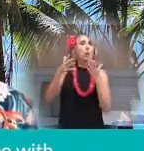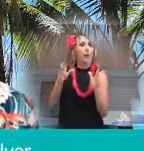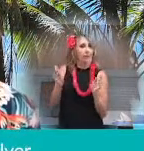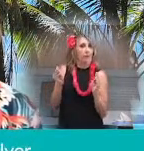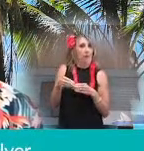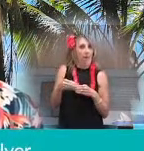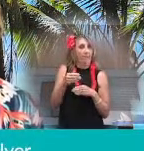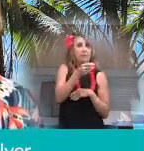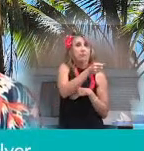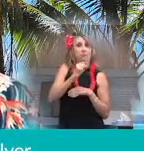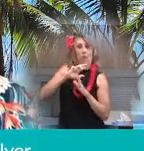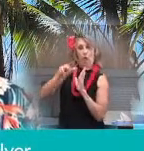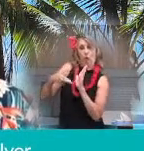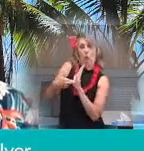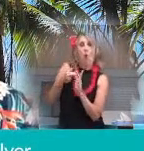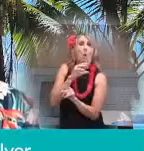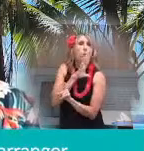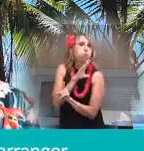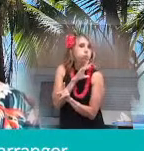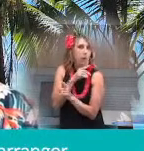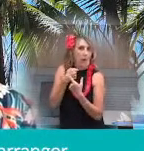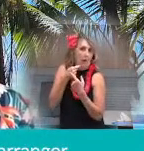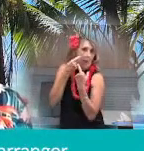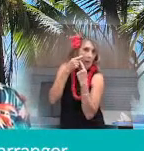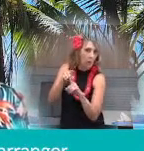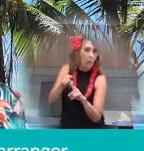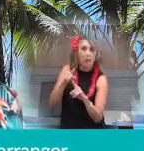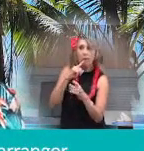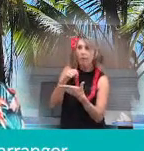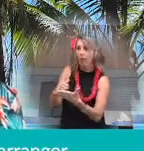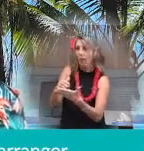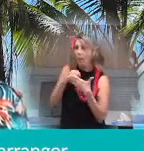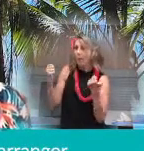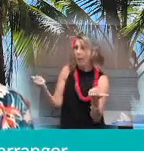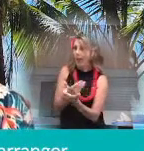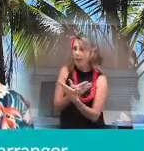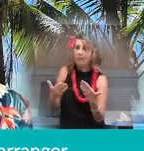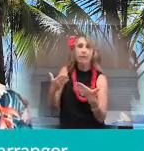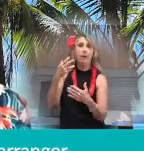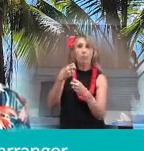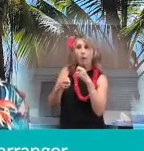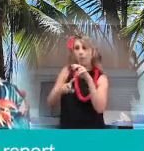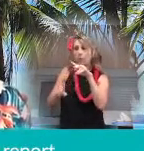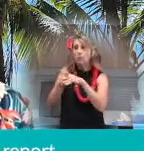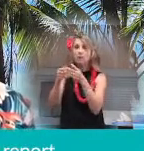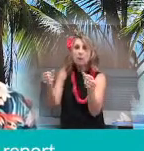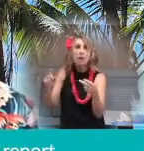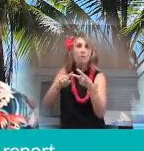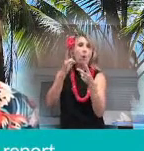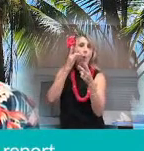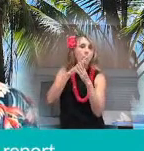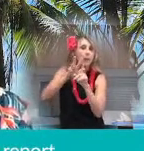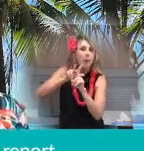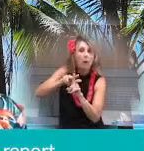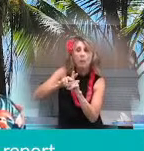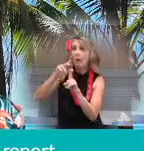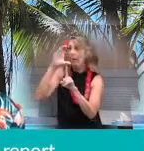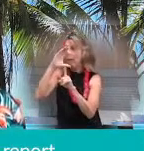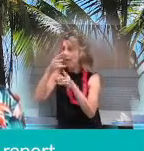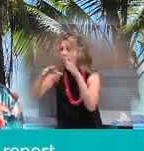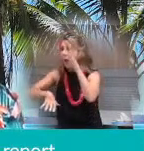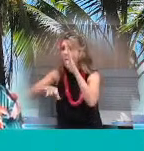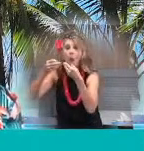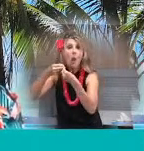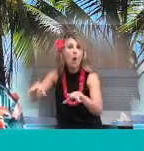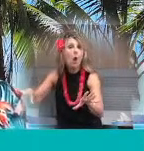will agree with this, has been a problem solver, a scheduler, hotel booker, travel arranger, document finder, fact